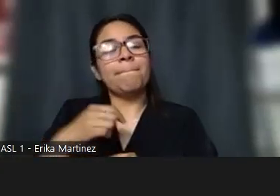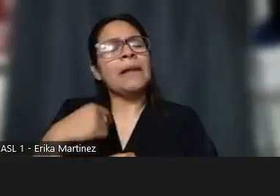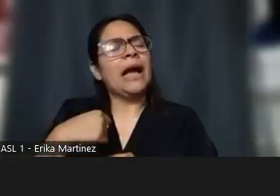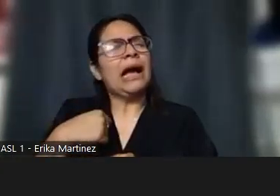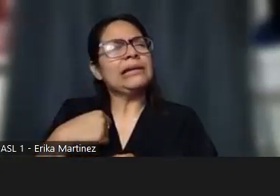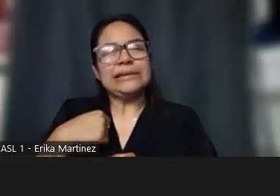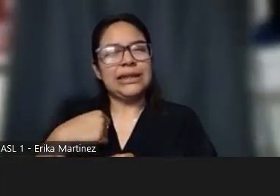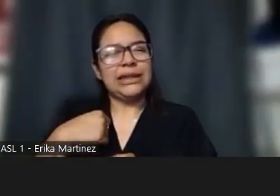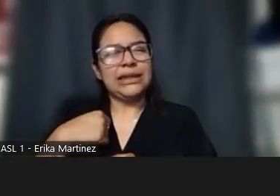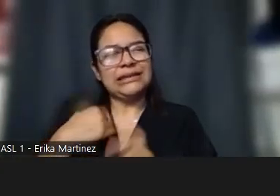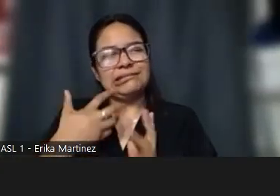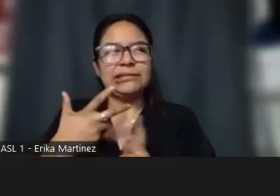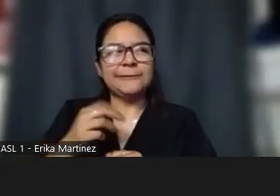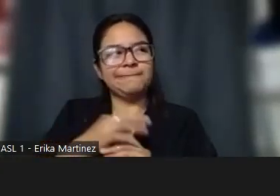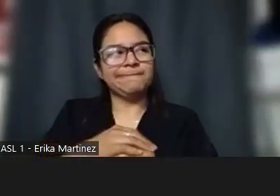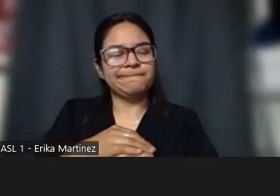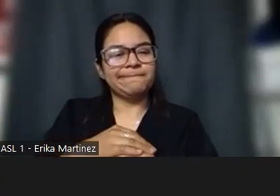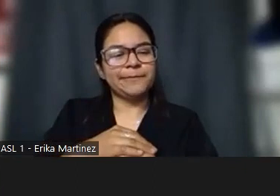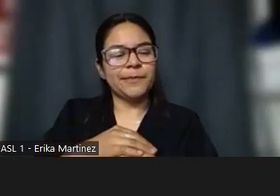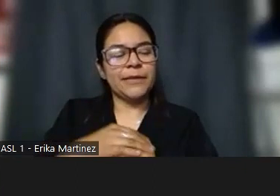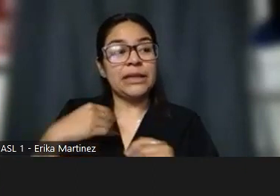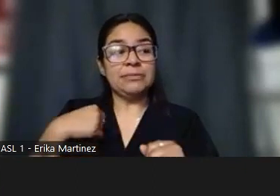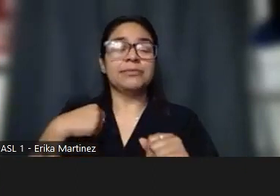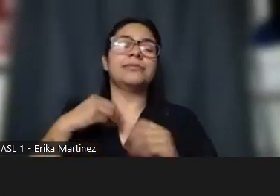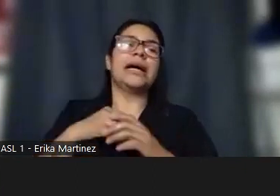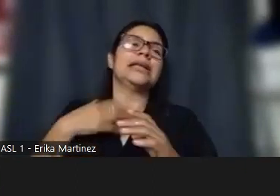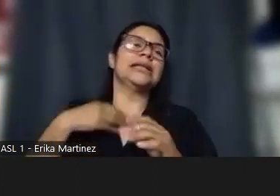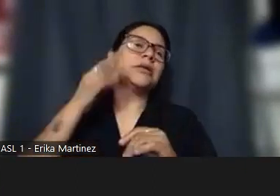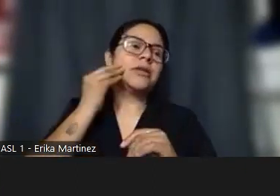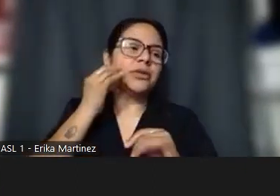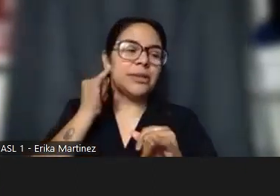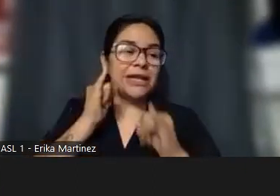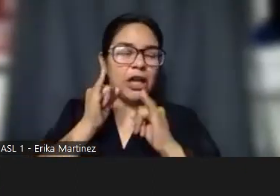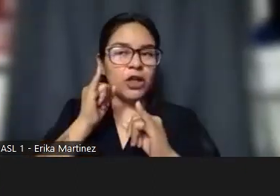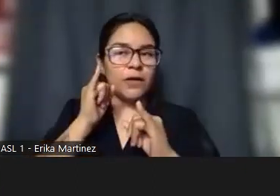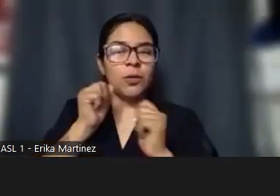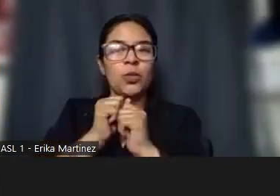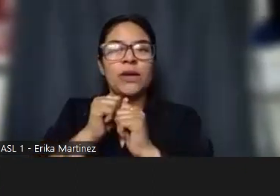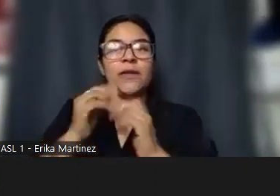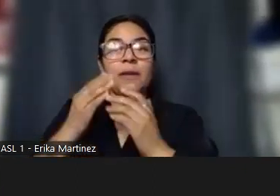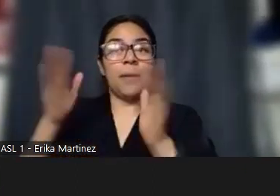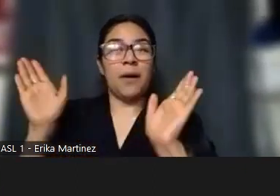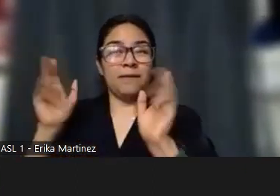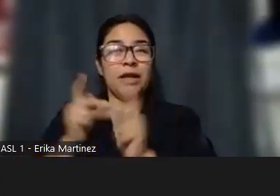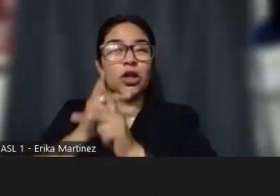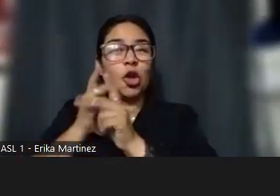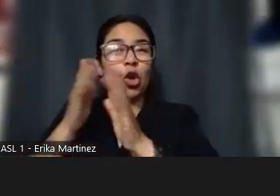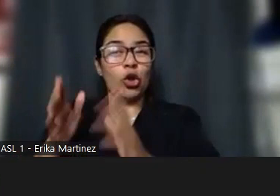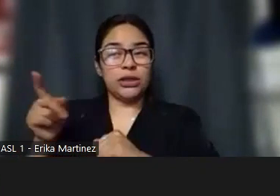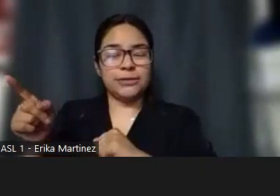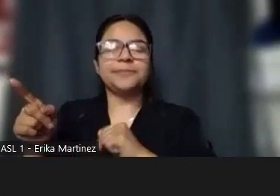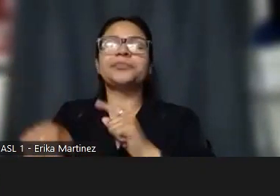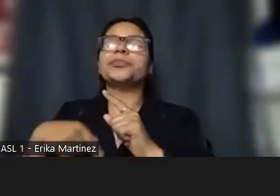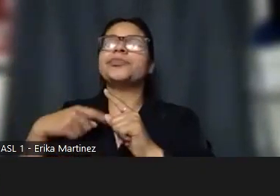actually, so in my experience, interviewing the public guardians, nobody told me